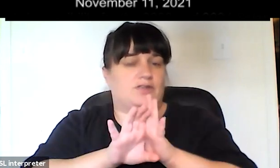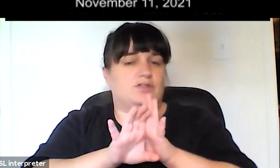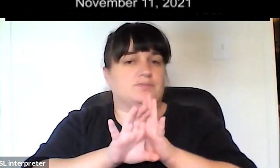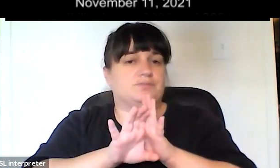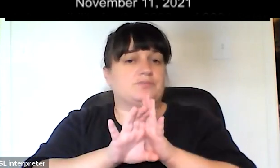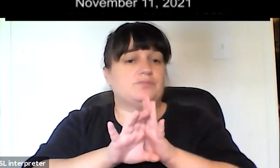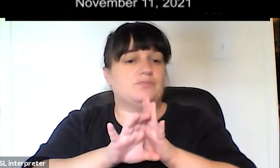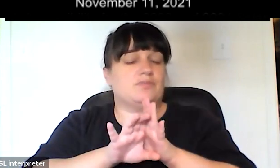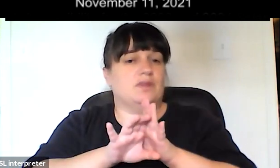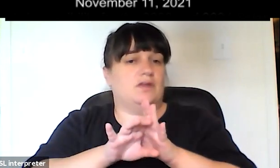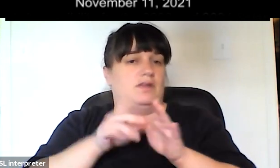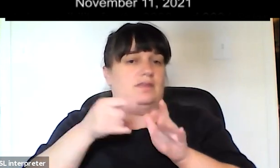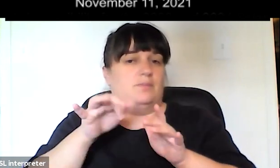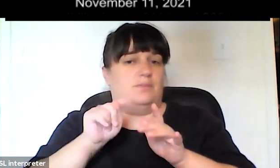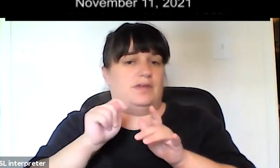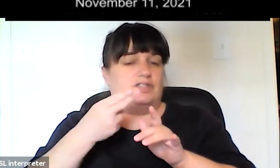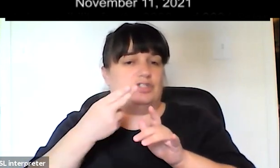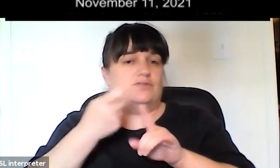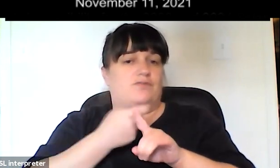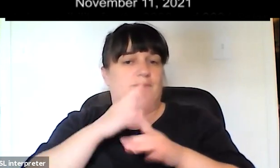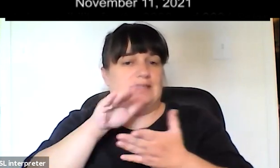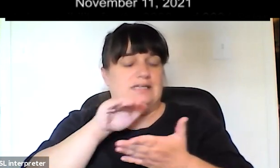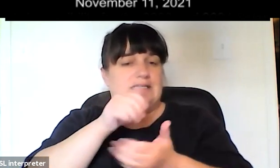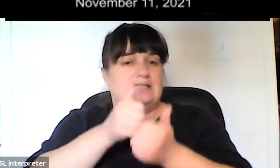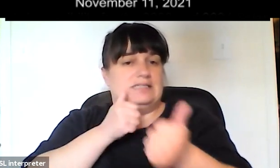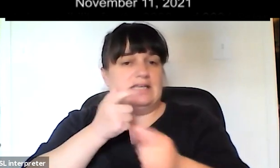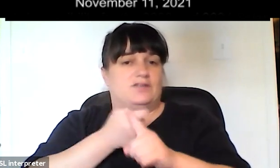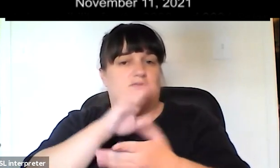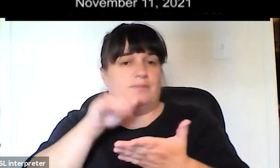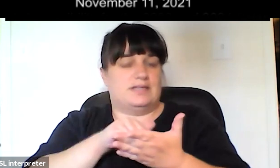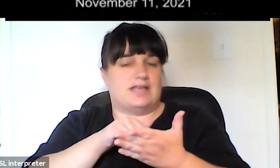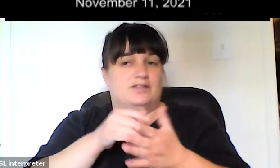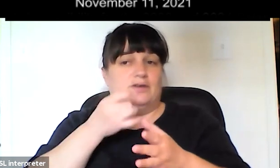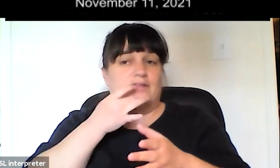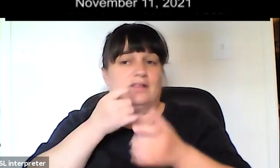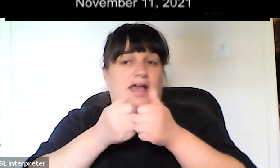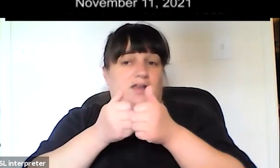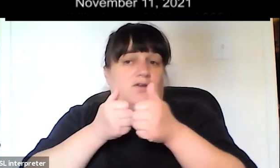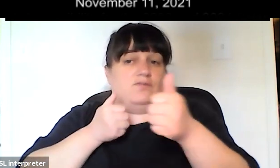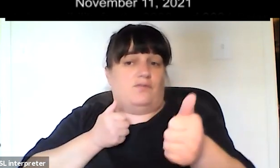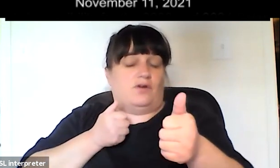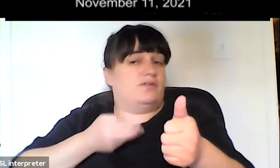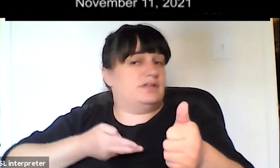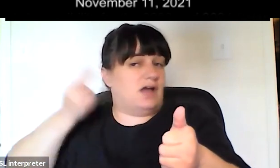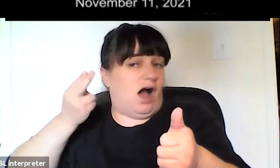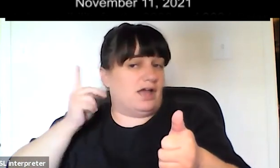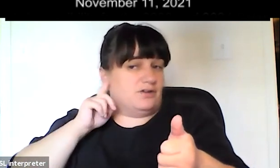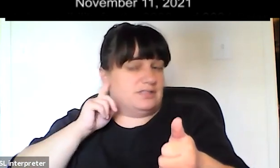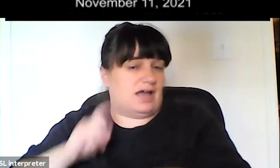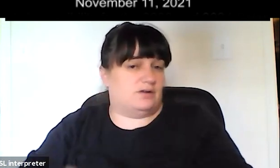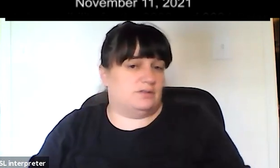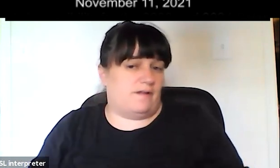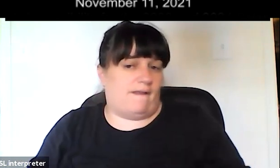are determined by the distance from the center, with the light farther from the center heard as higher pitched notes from a certain